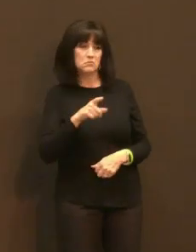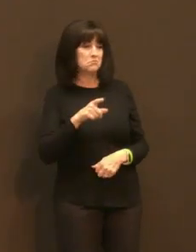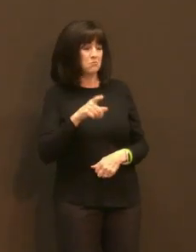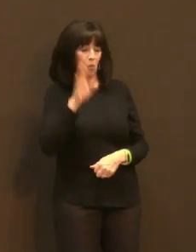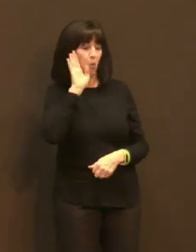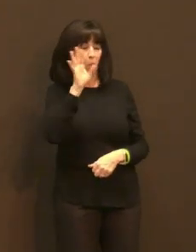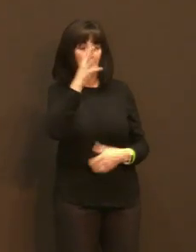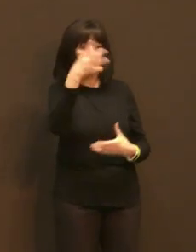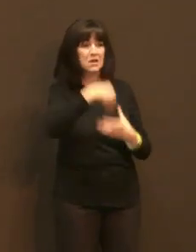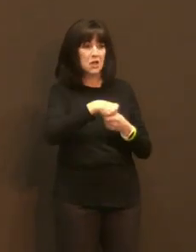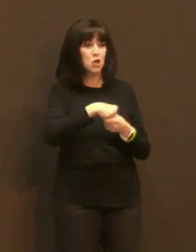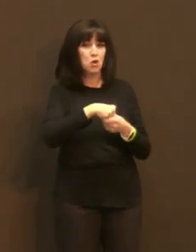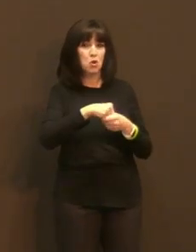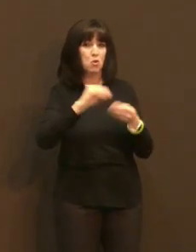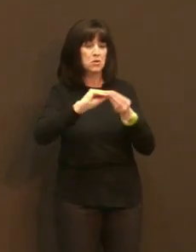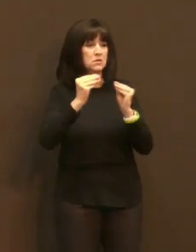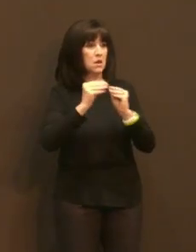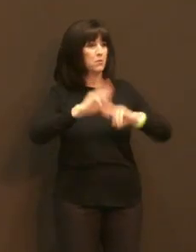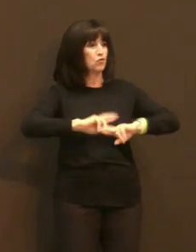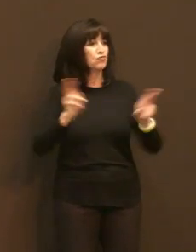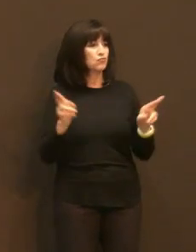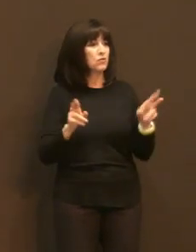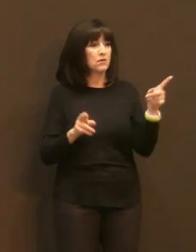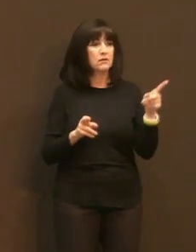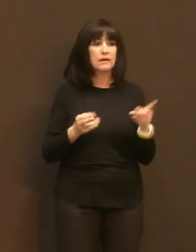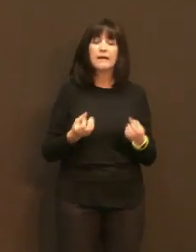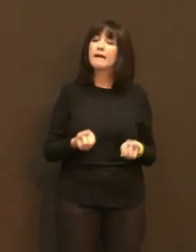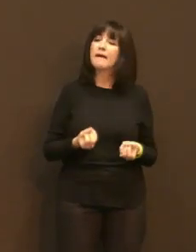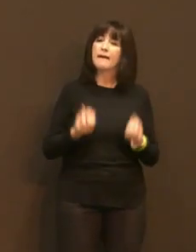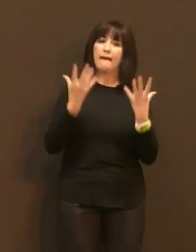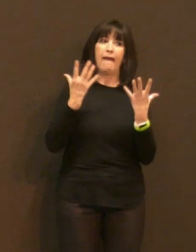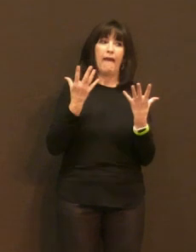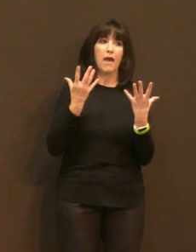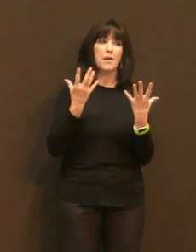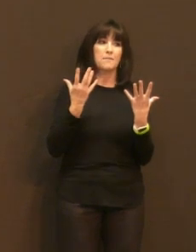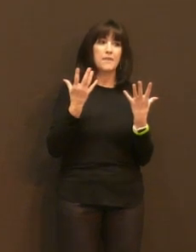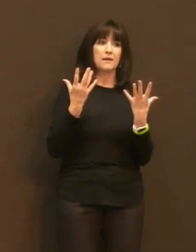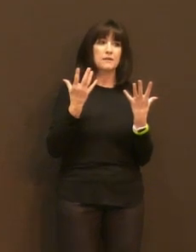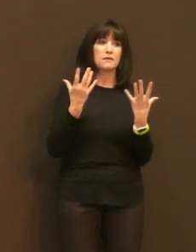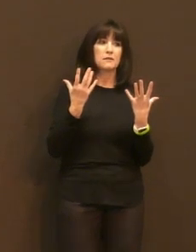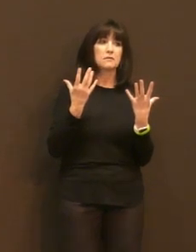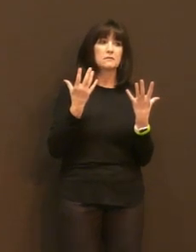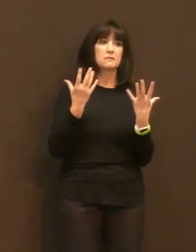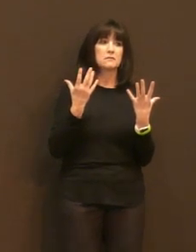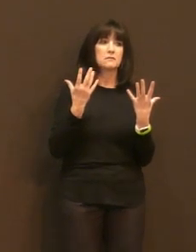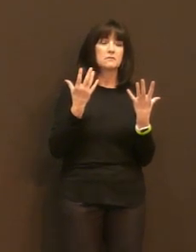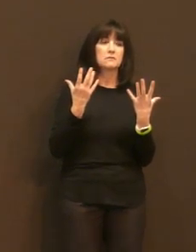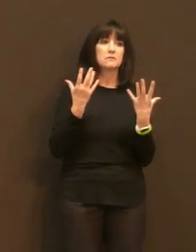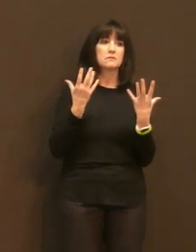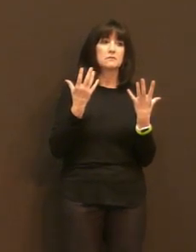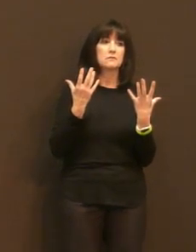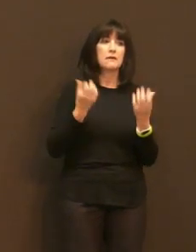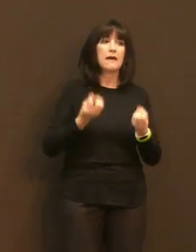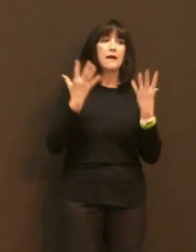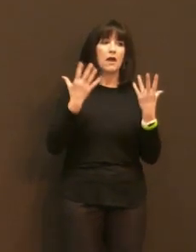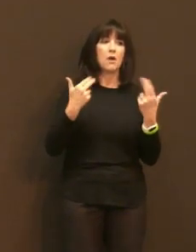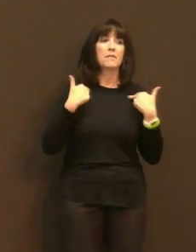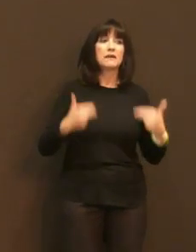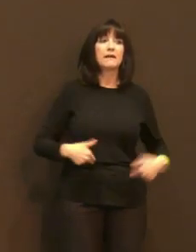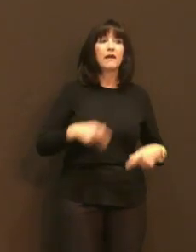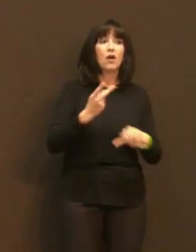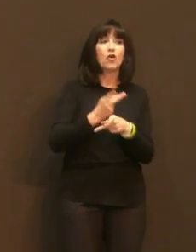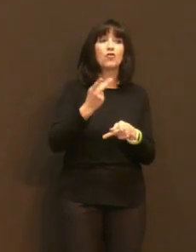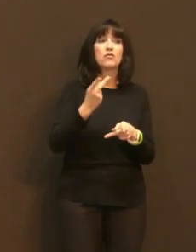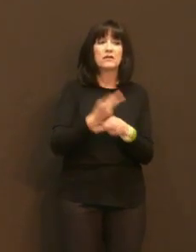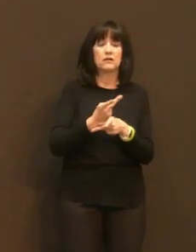our numbers. Okay. And how many healthcare providers have been tested positive for